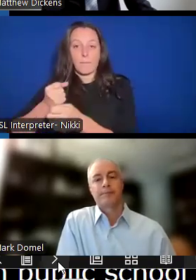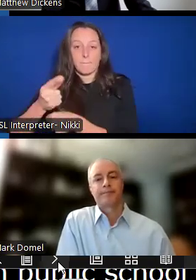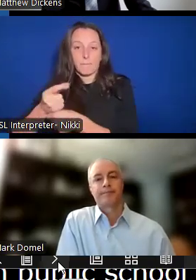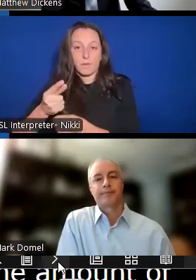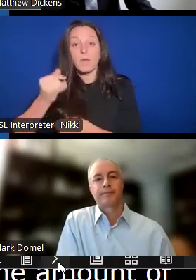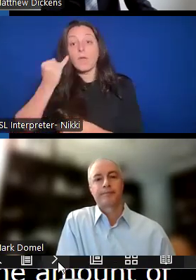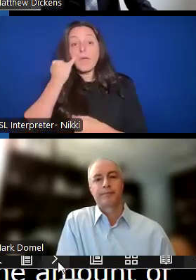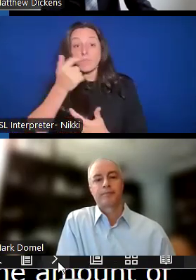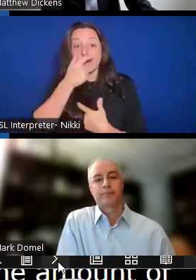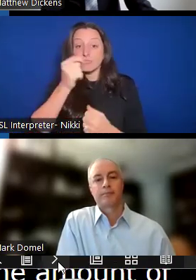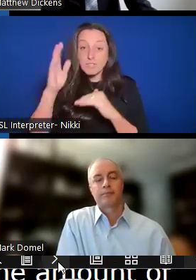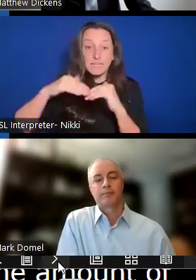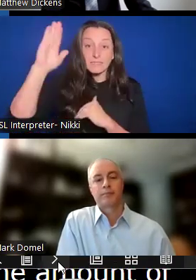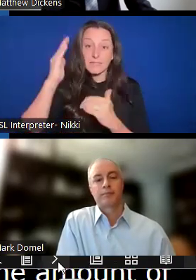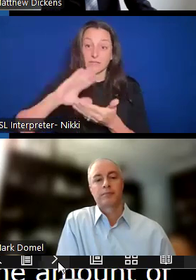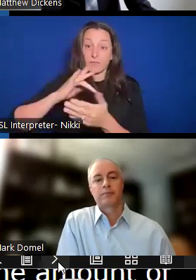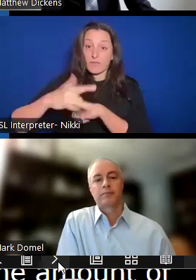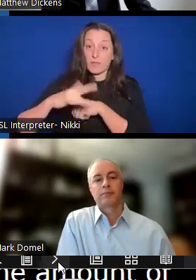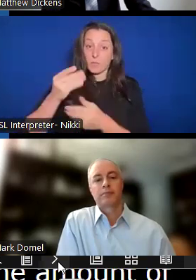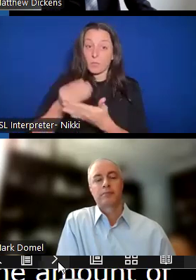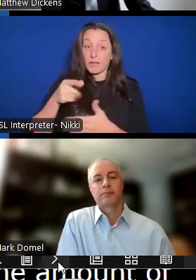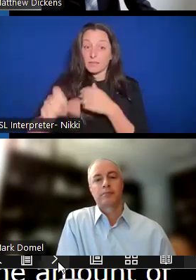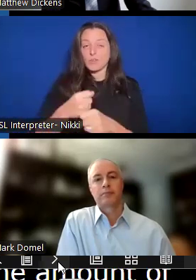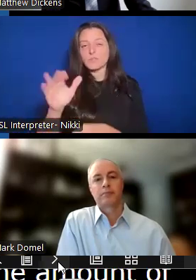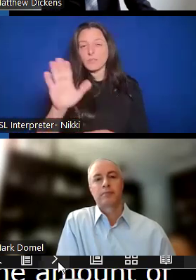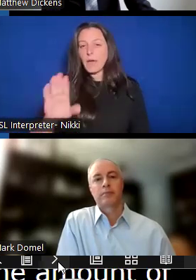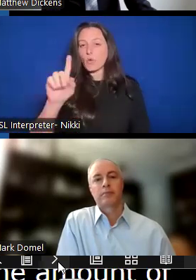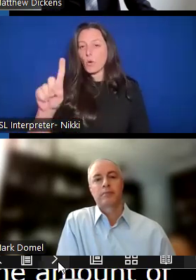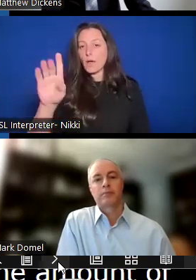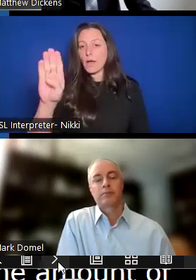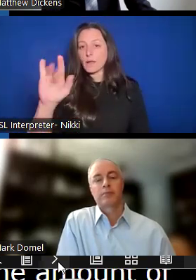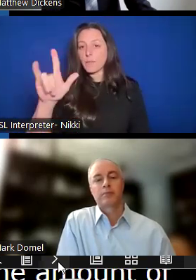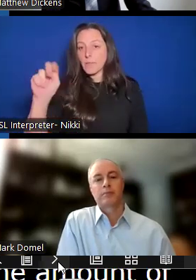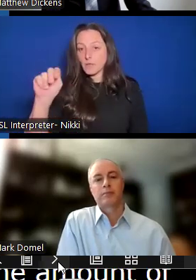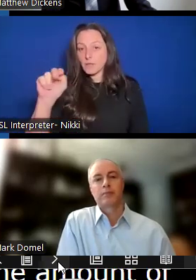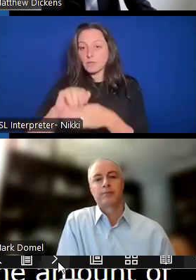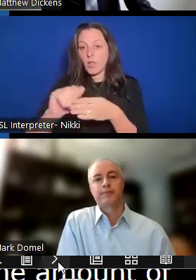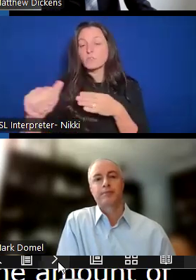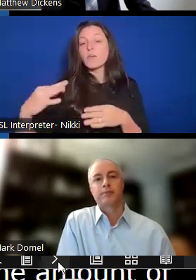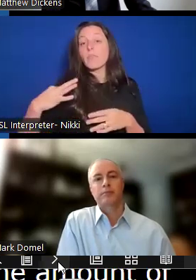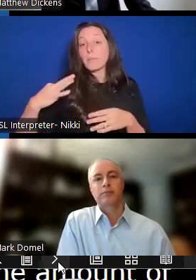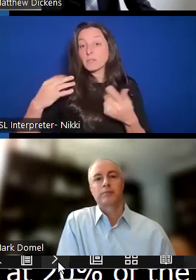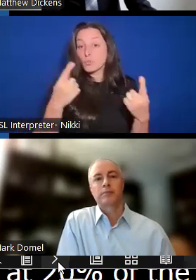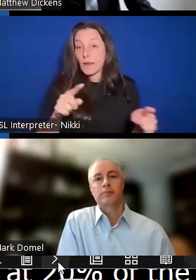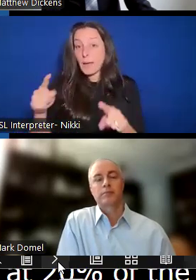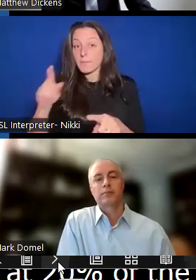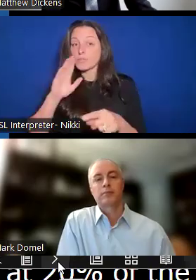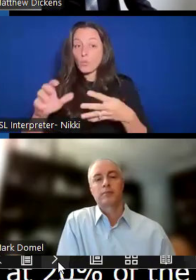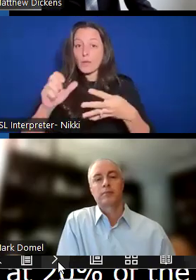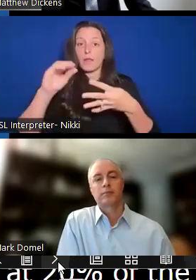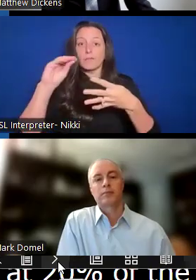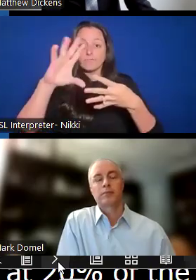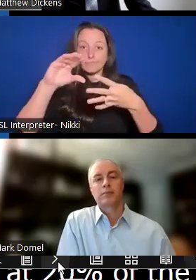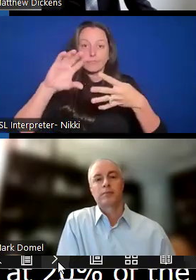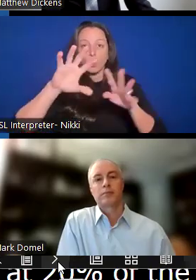the available funding we have this year, which was about $1 billion, these applications will be placed into these tiers and a